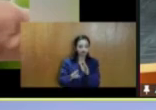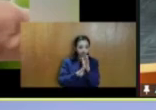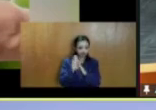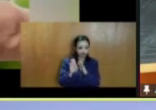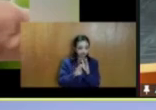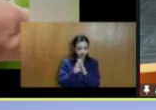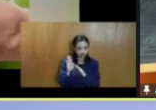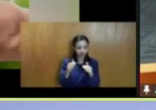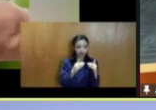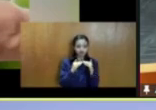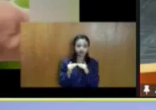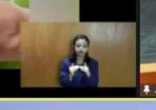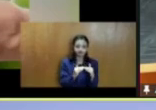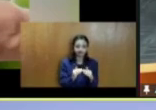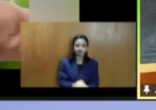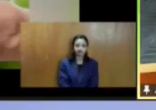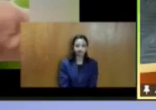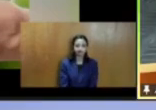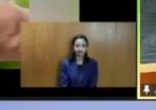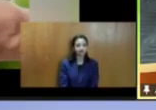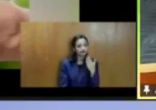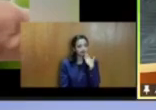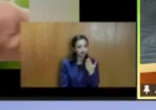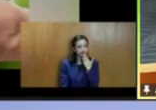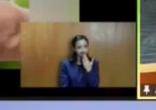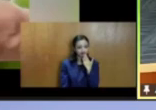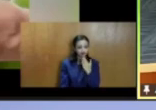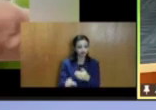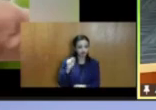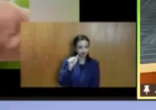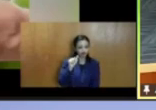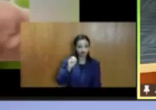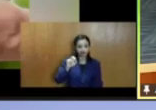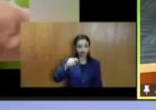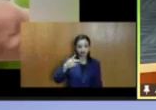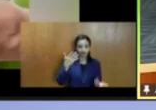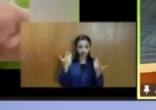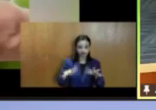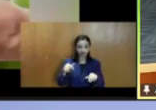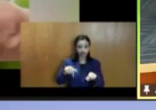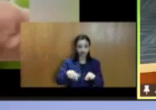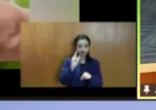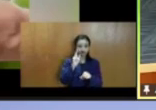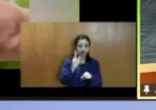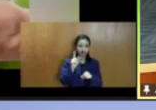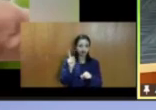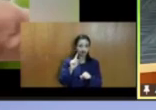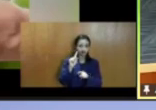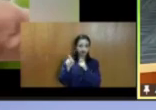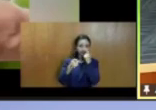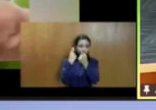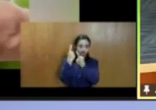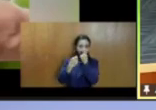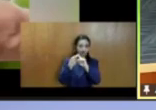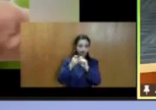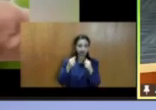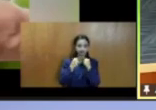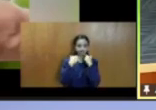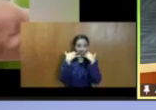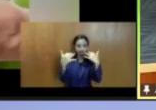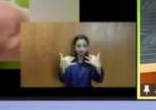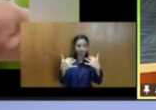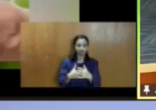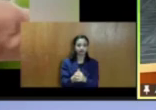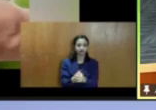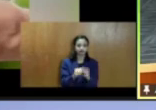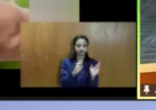shared? Okay, thank you, Samantha. By the way, after this round, we'll be entertaining questions from the audience. So